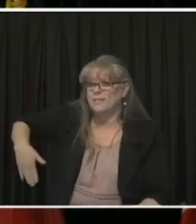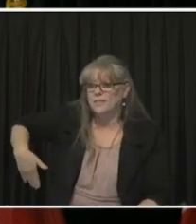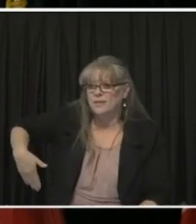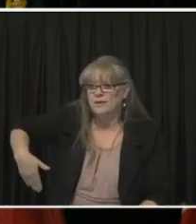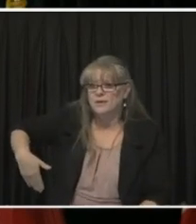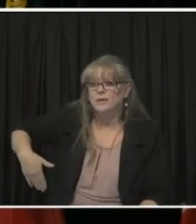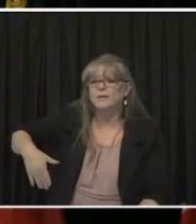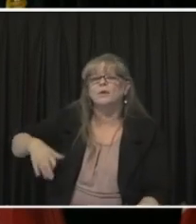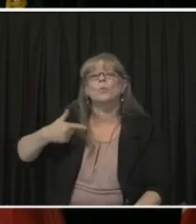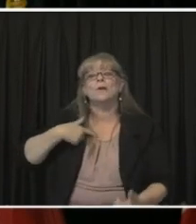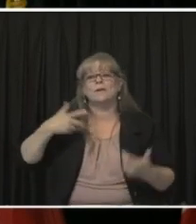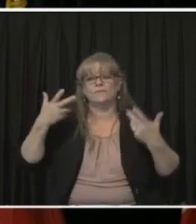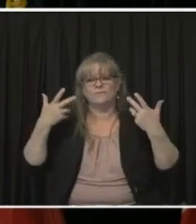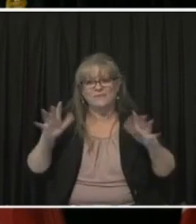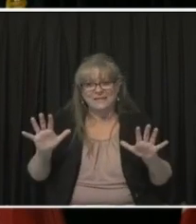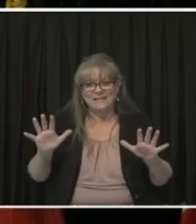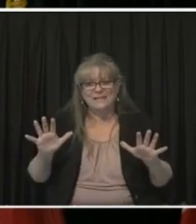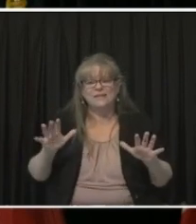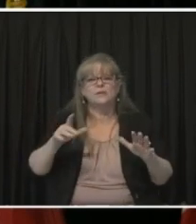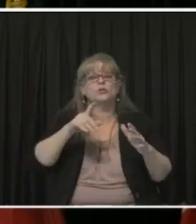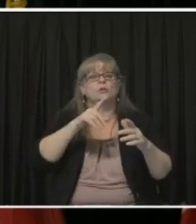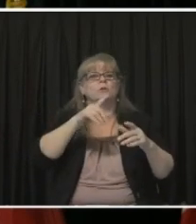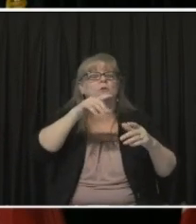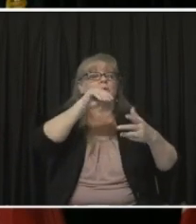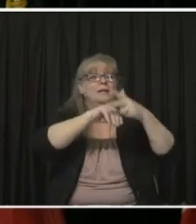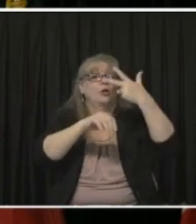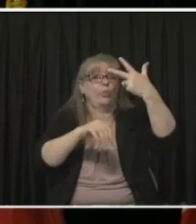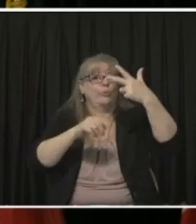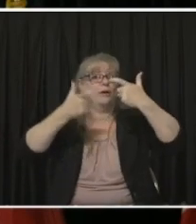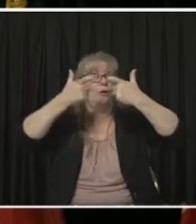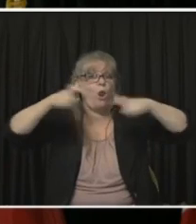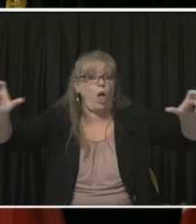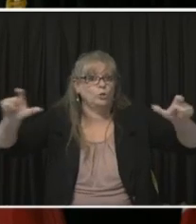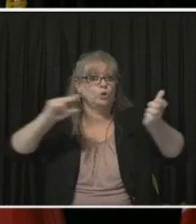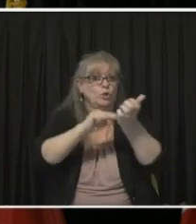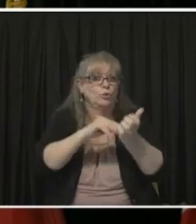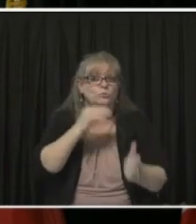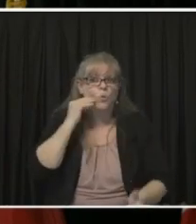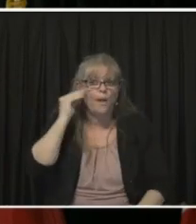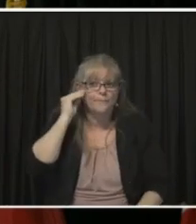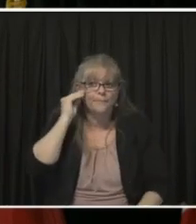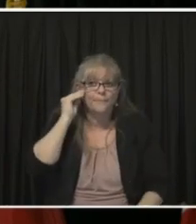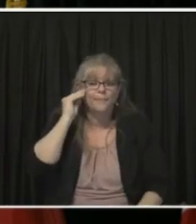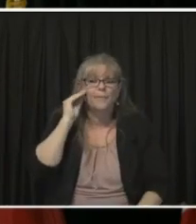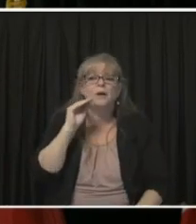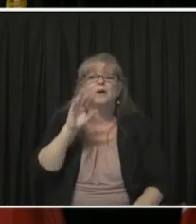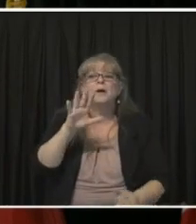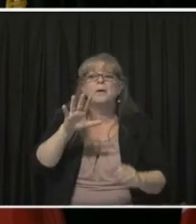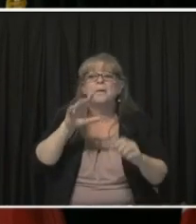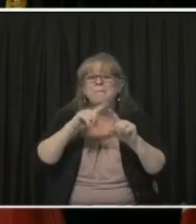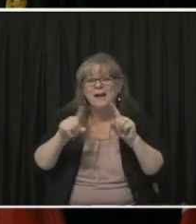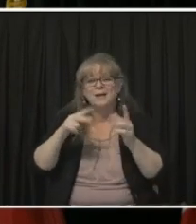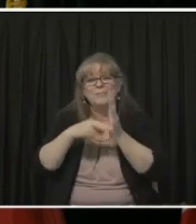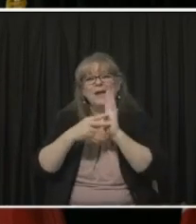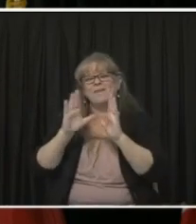facilities, but it's only as good as a moment in time, meaning you have to go back to some of those very same facilities a week or two later to test some of those same workers to